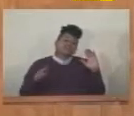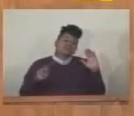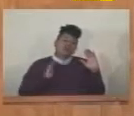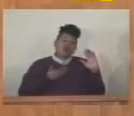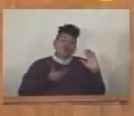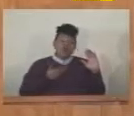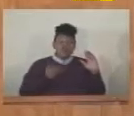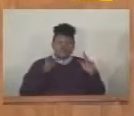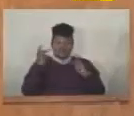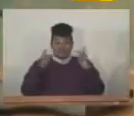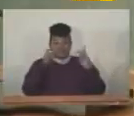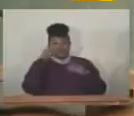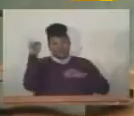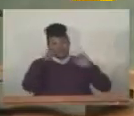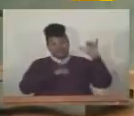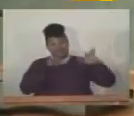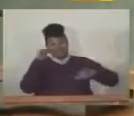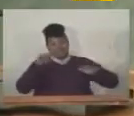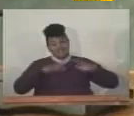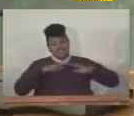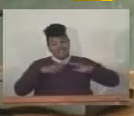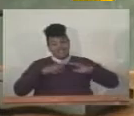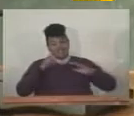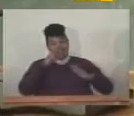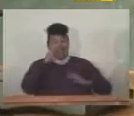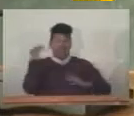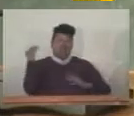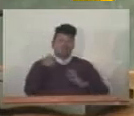tourism and our economy.